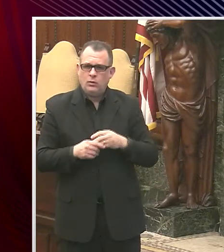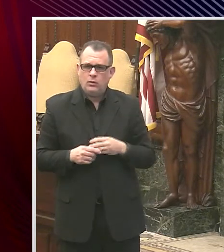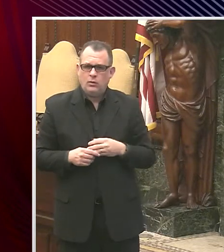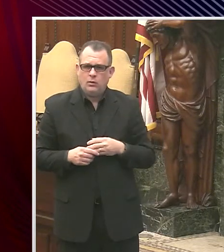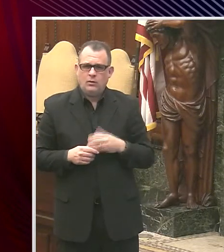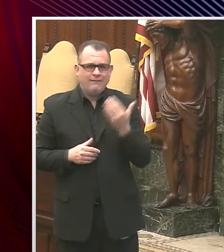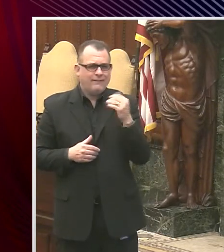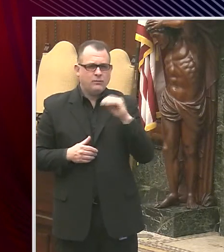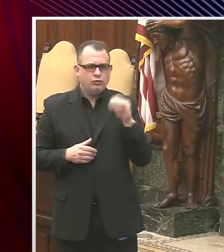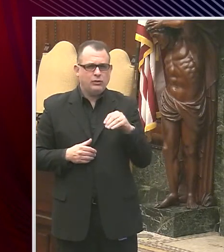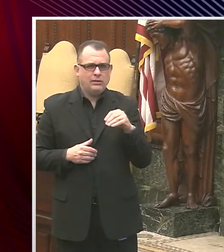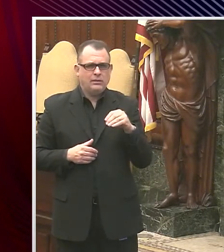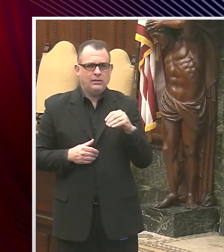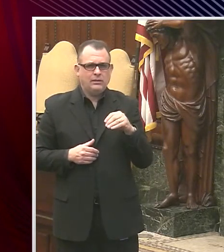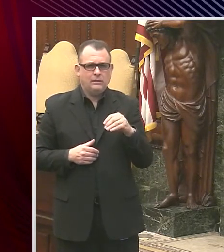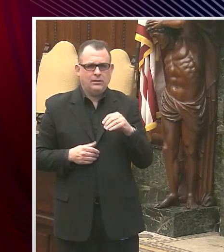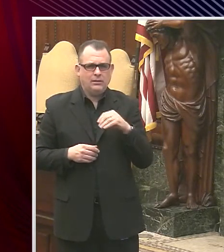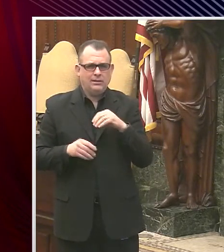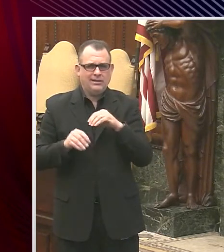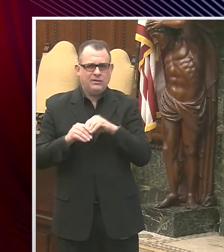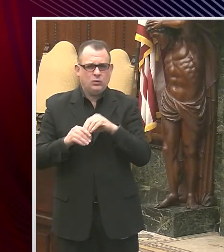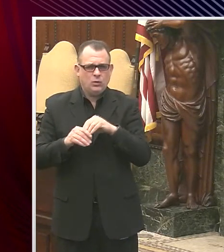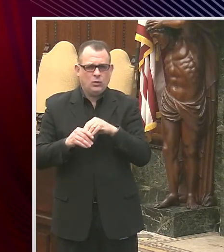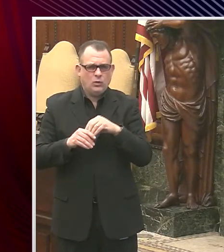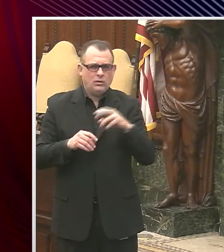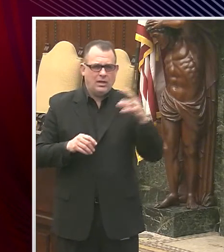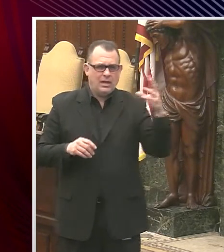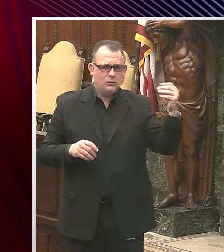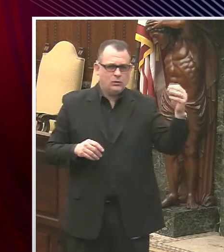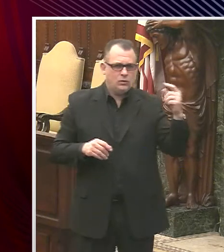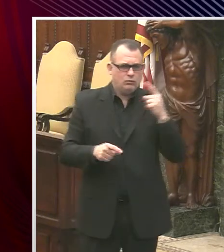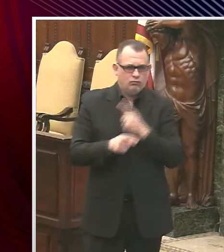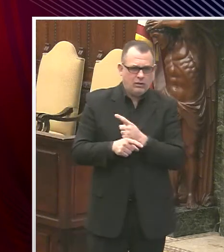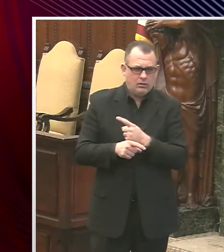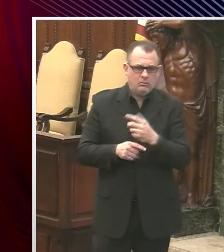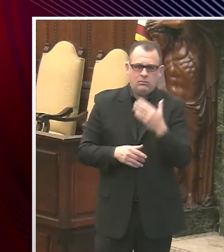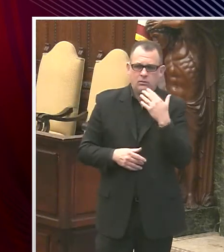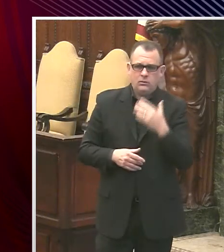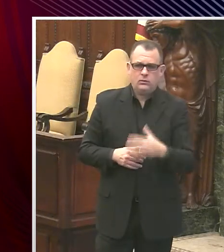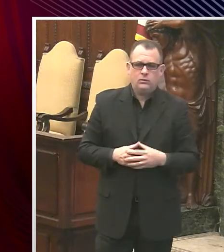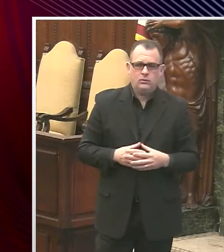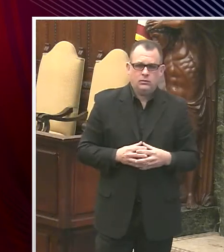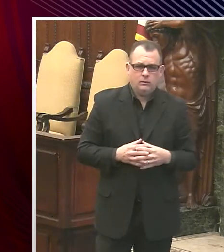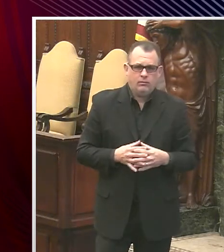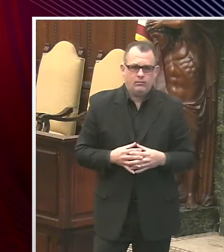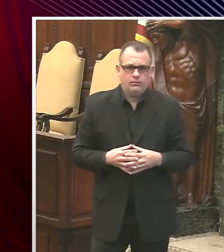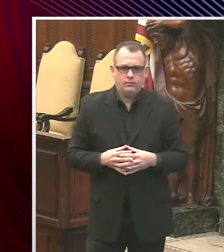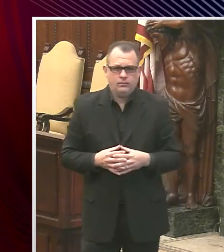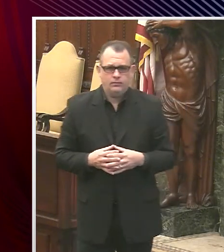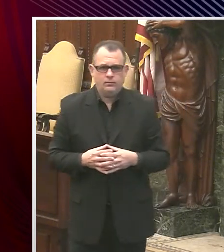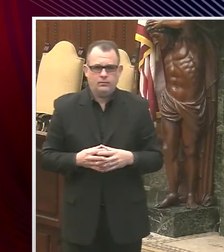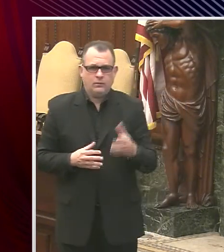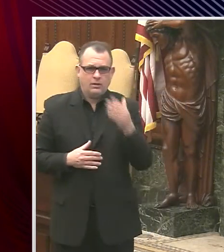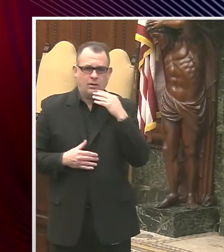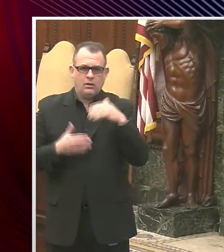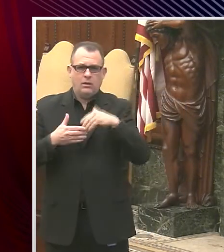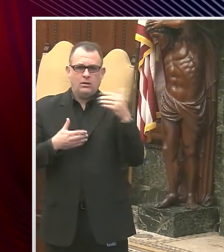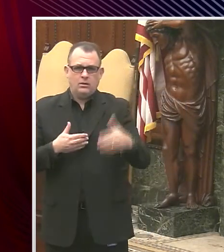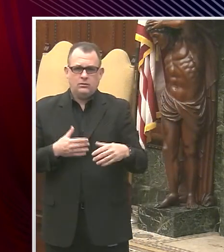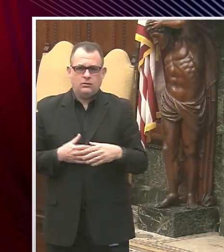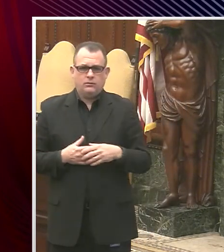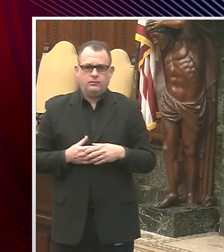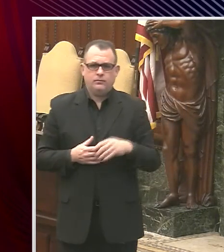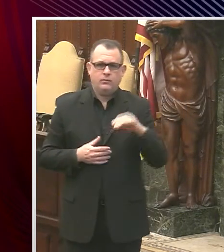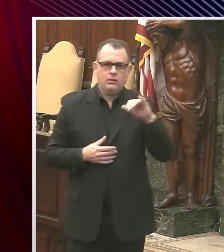15% indoors and 20% outdoors? That's correct. All right, thank you. All right. Thank you there, David. We'll go to Johan Calhoun